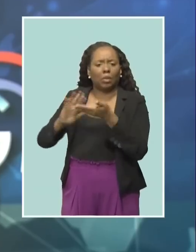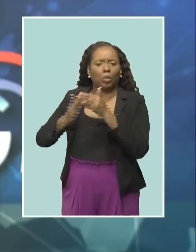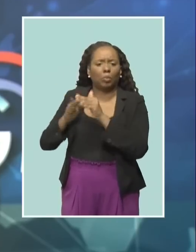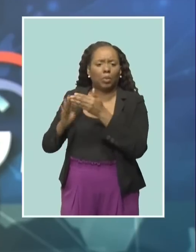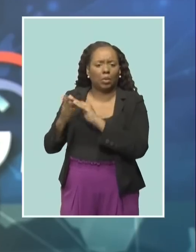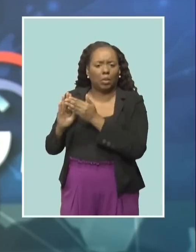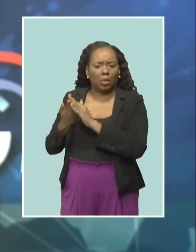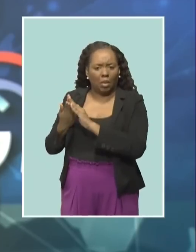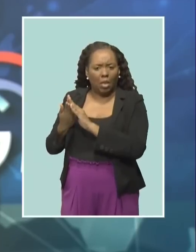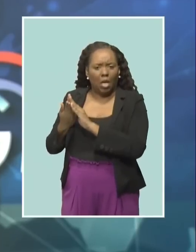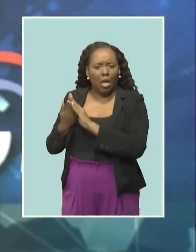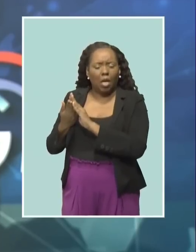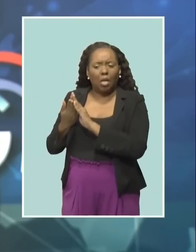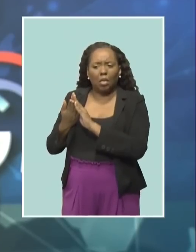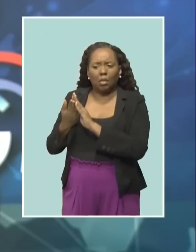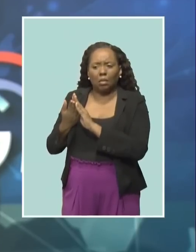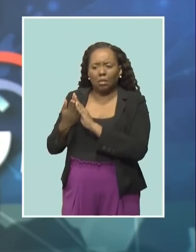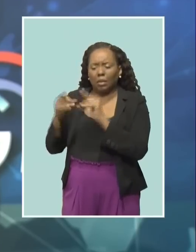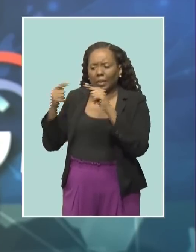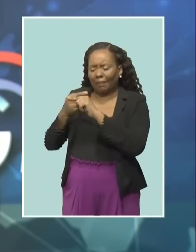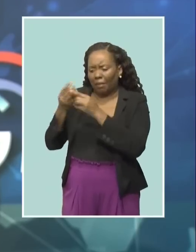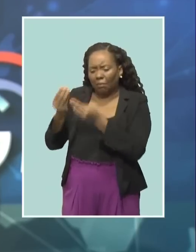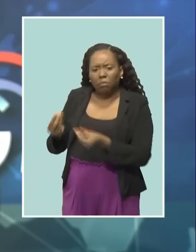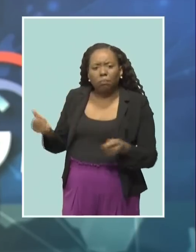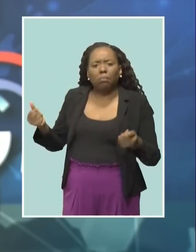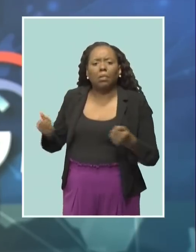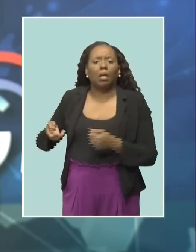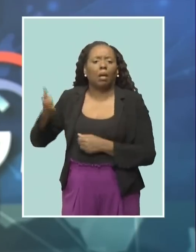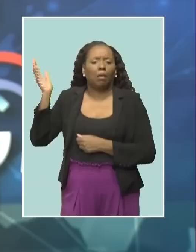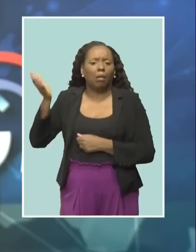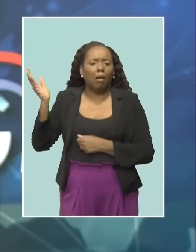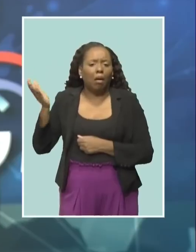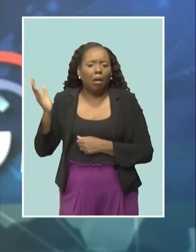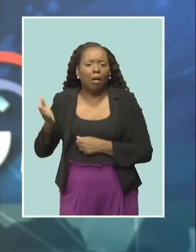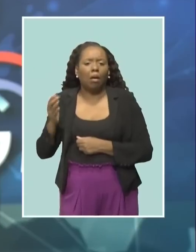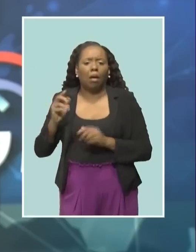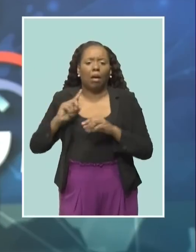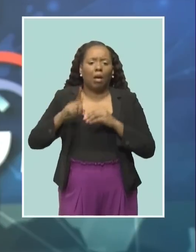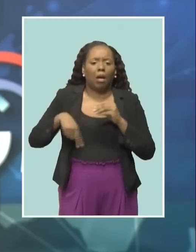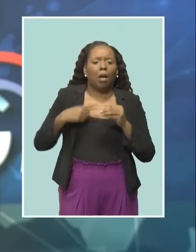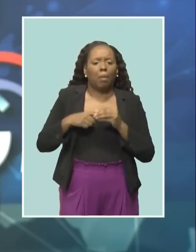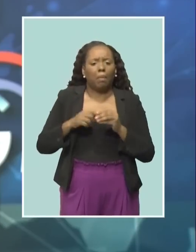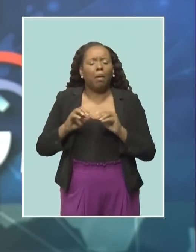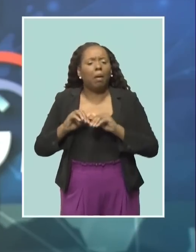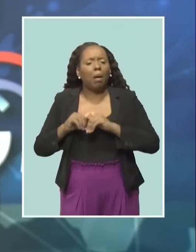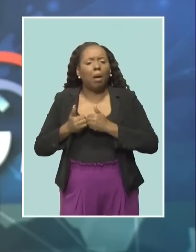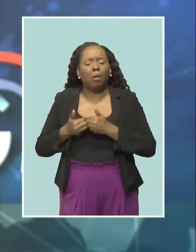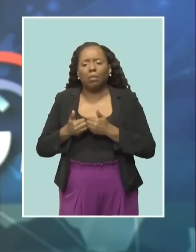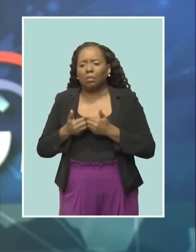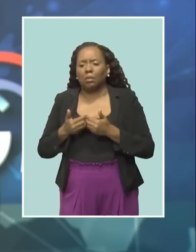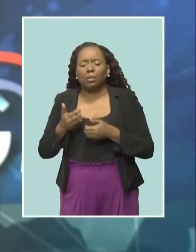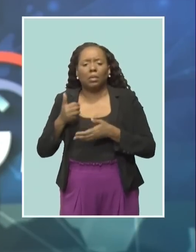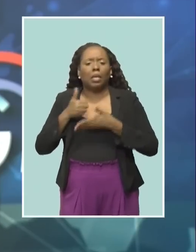was speaking as a guest on a panel discussion on the far-reaching effects of mediation during Mediation